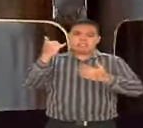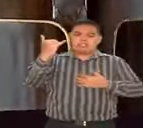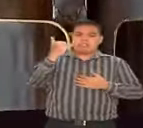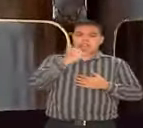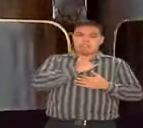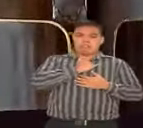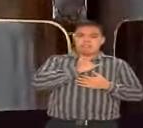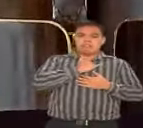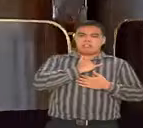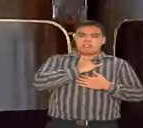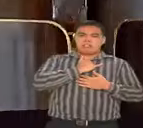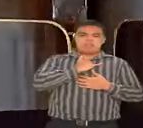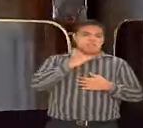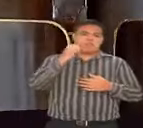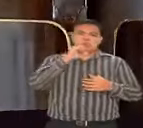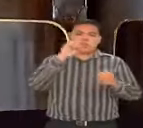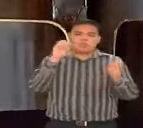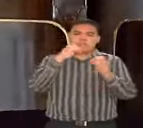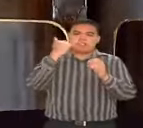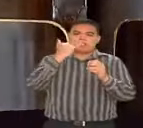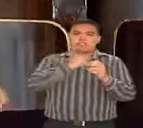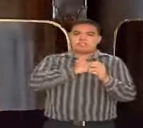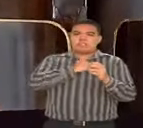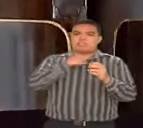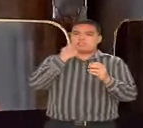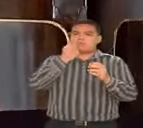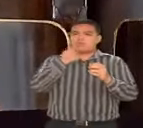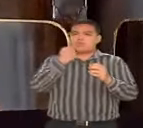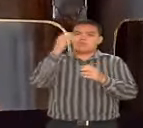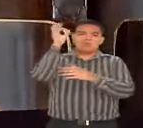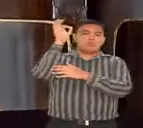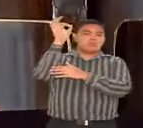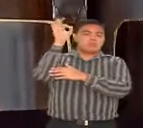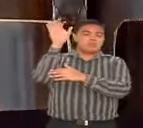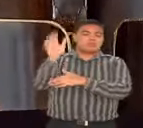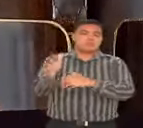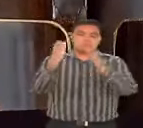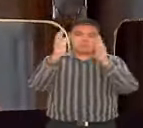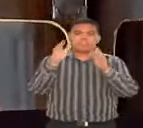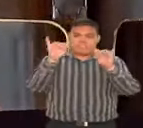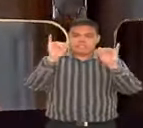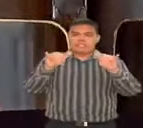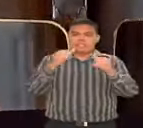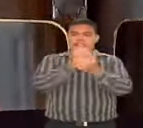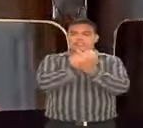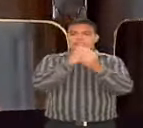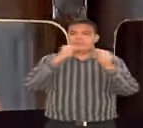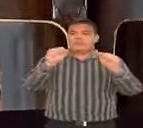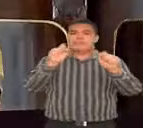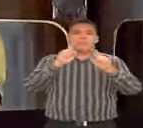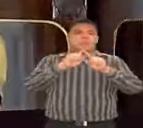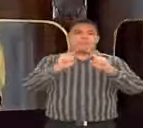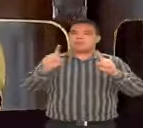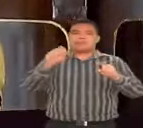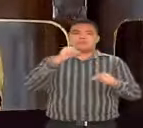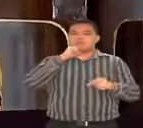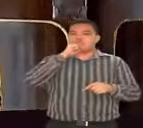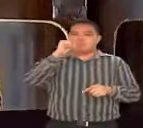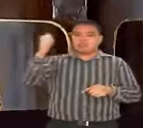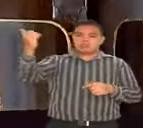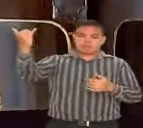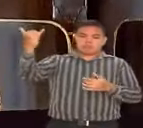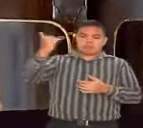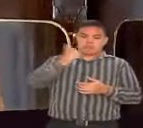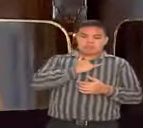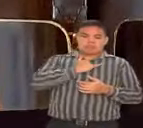sa lawas sa usa ka magtotoo. Luwas sila, pero wala mupuyo sa